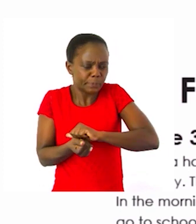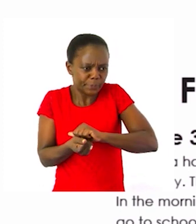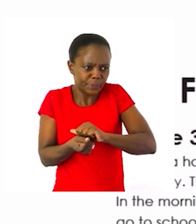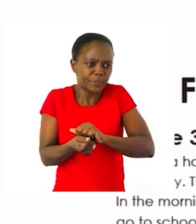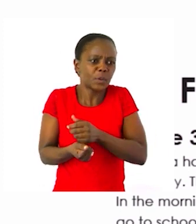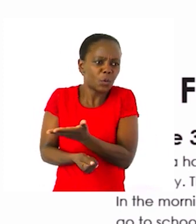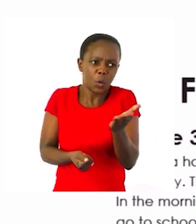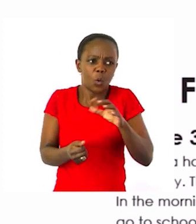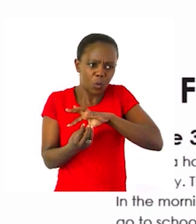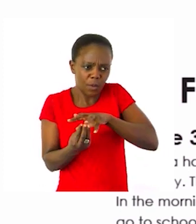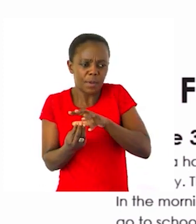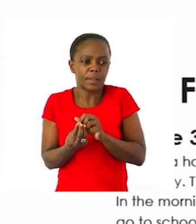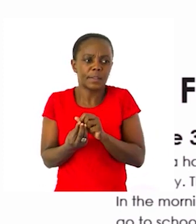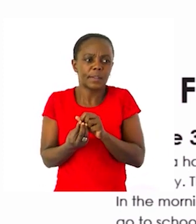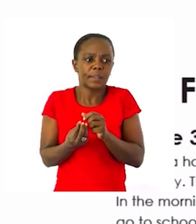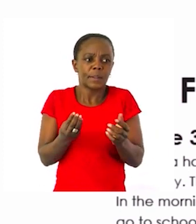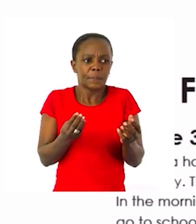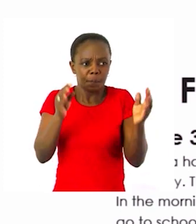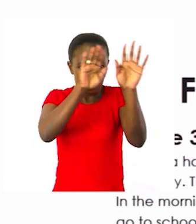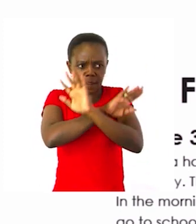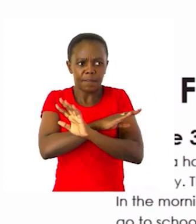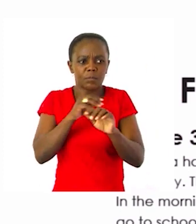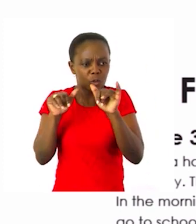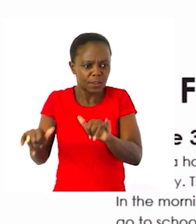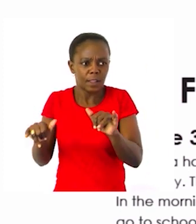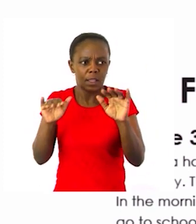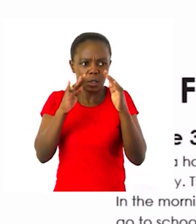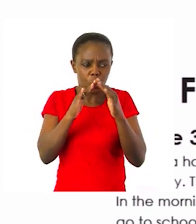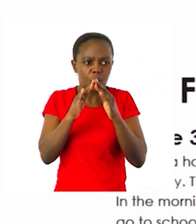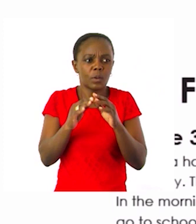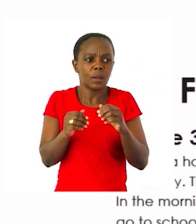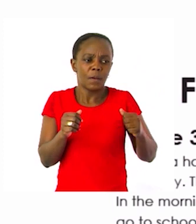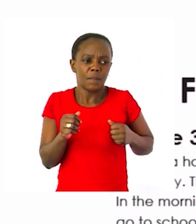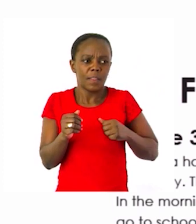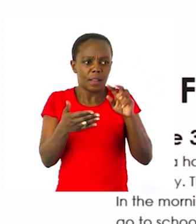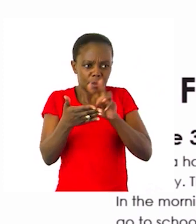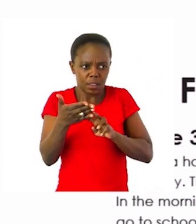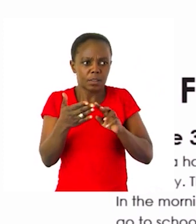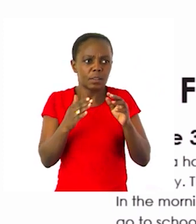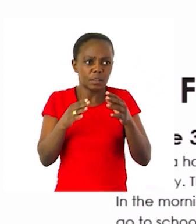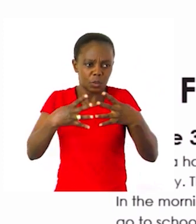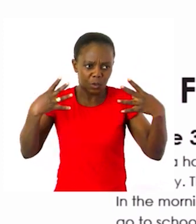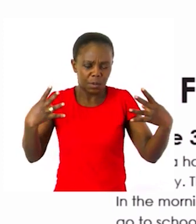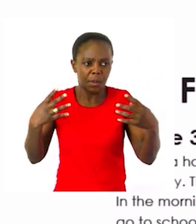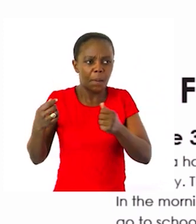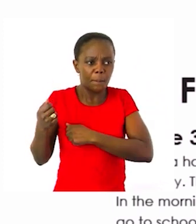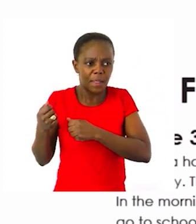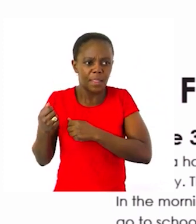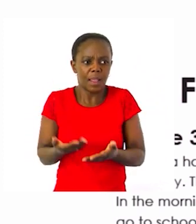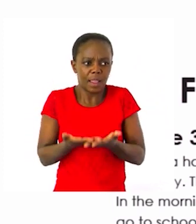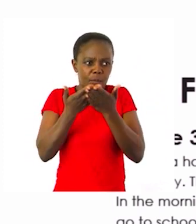for the whole family. In the evening, we stay at home. Father reads the newspaper, mother helps us with